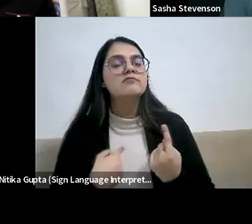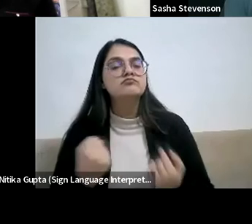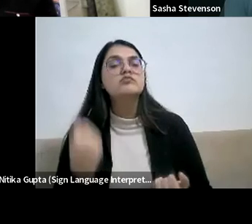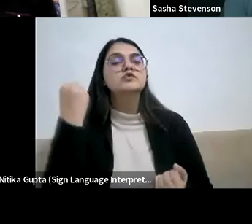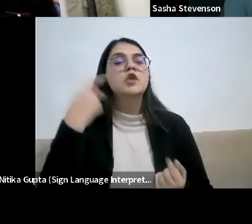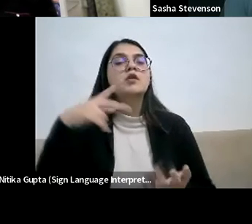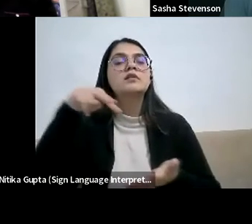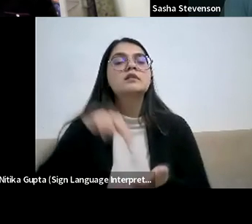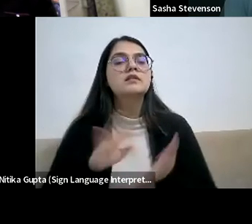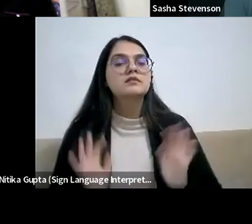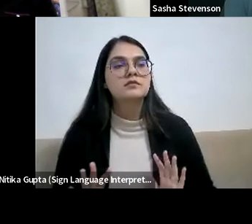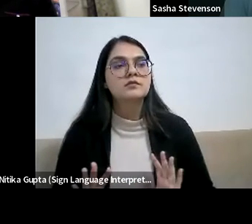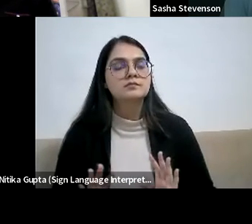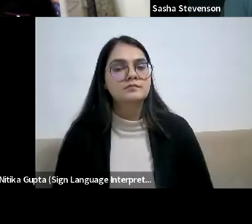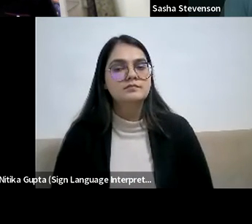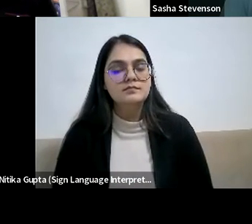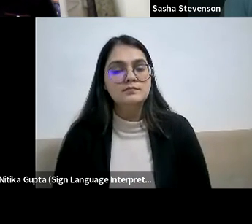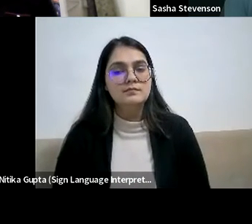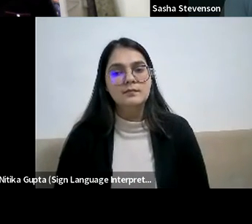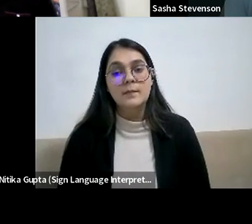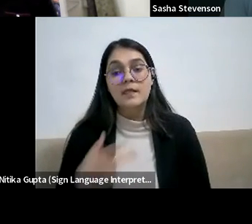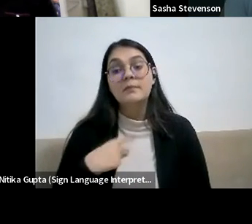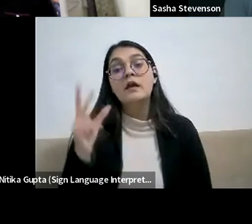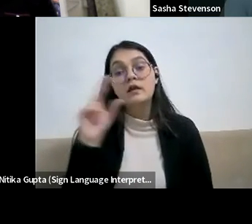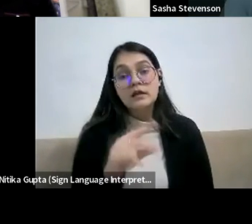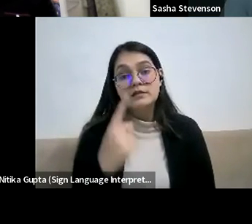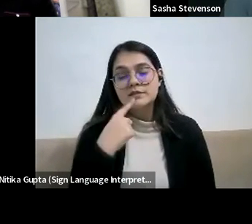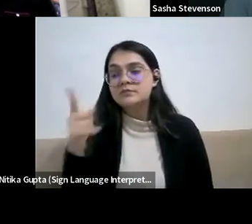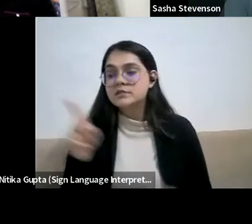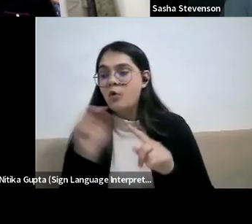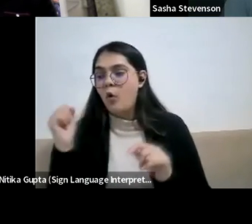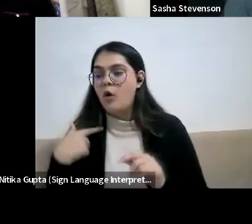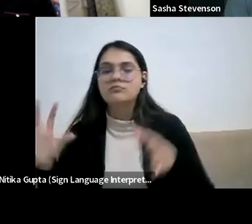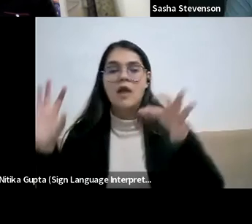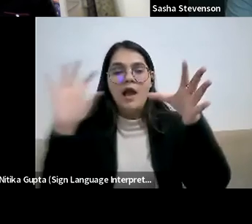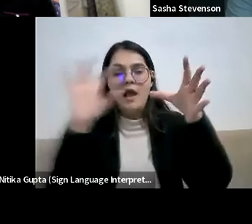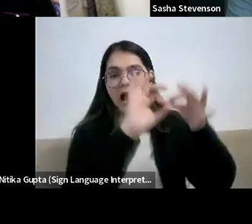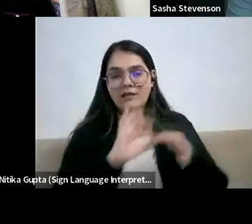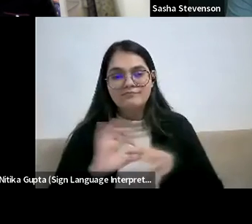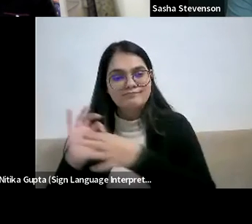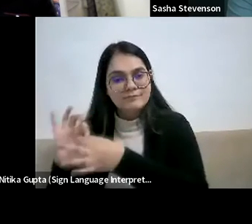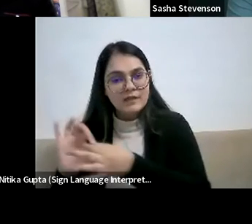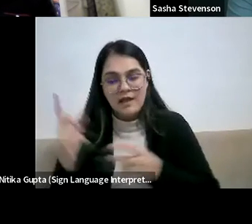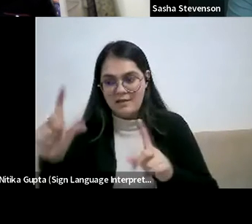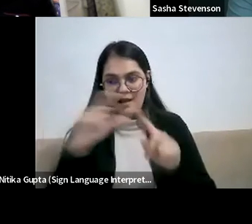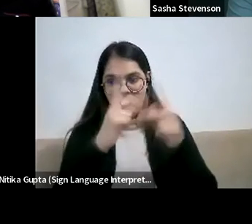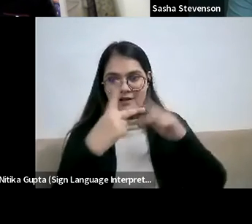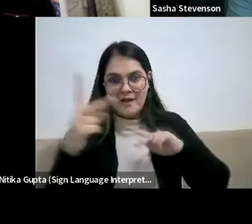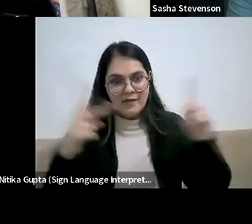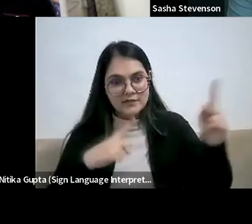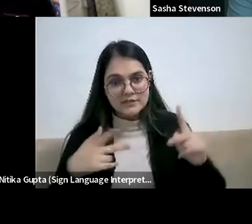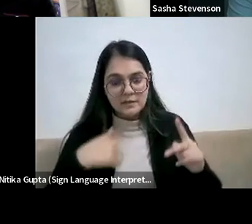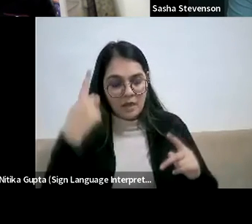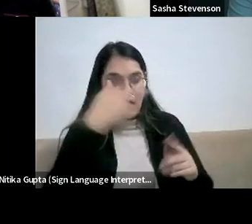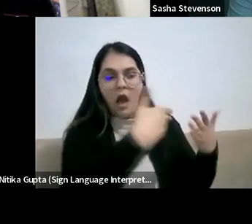So, and then again, in terms of alliances, you can't look at diversity discretely,